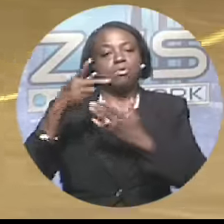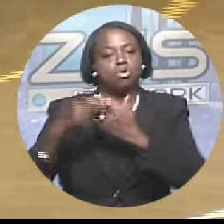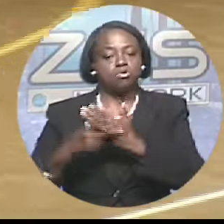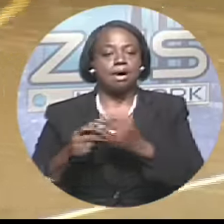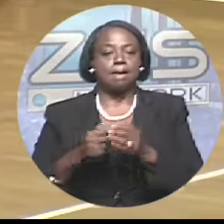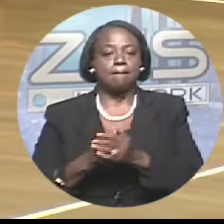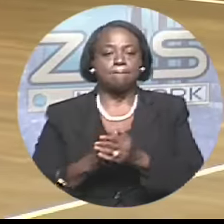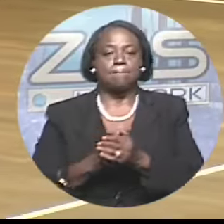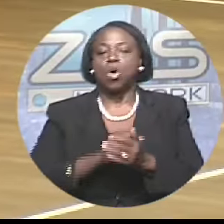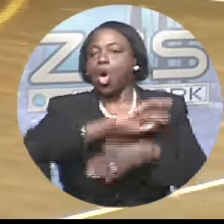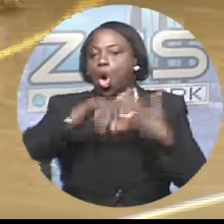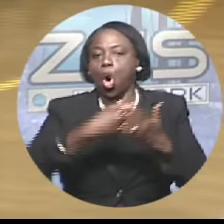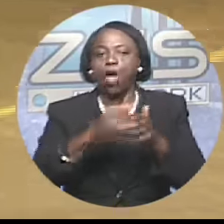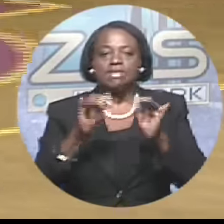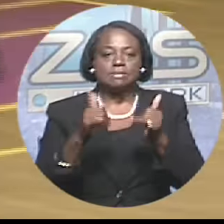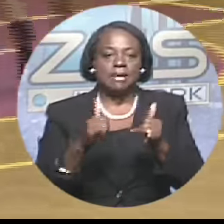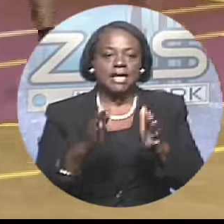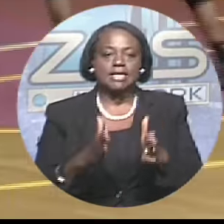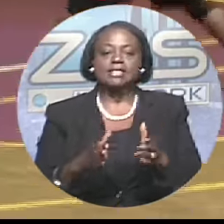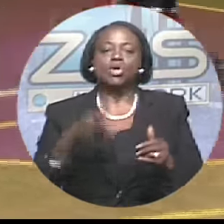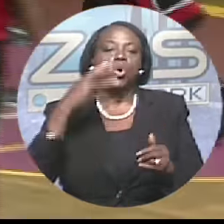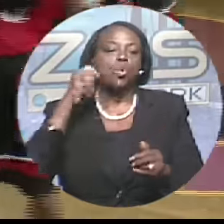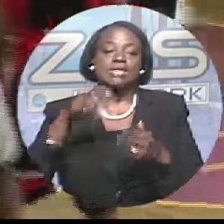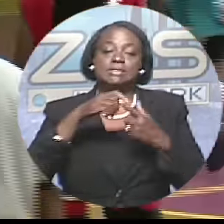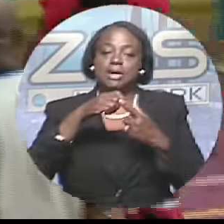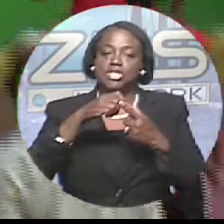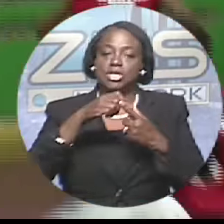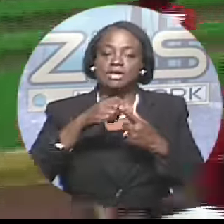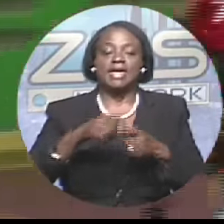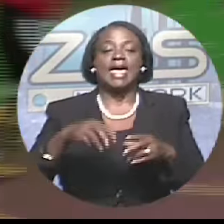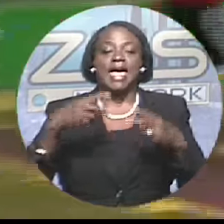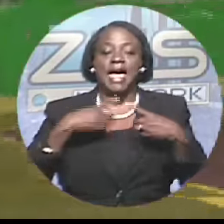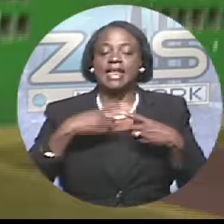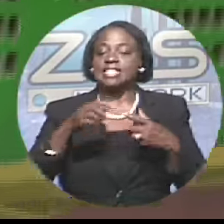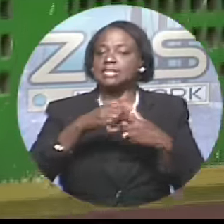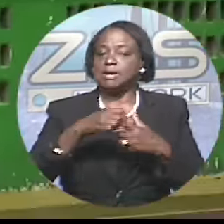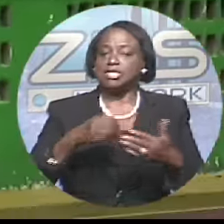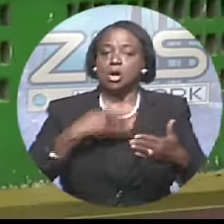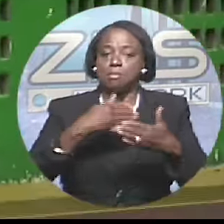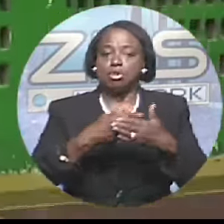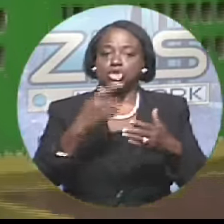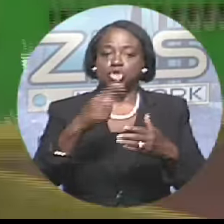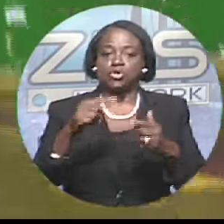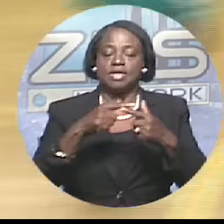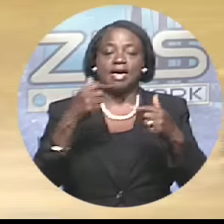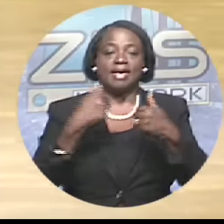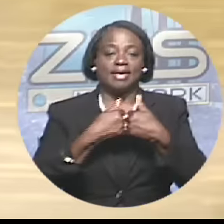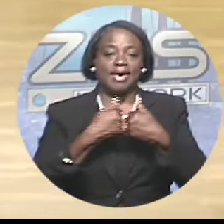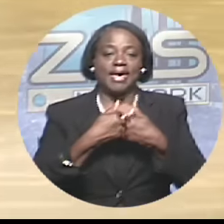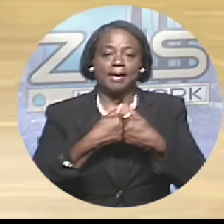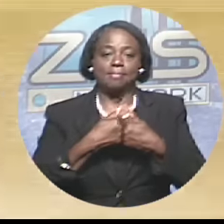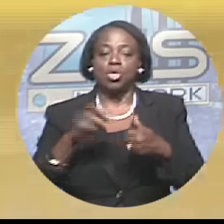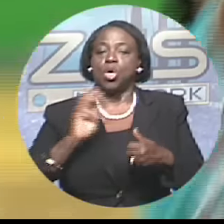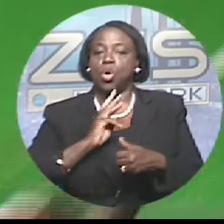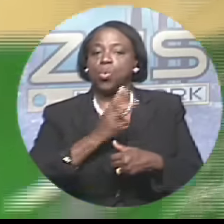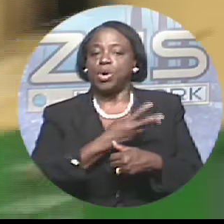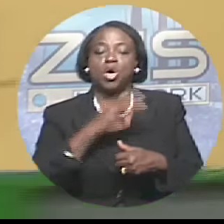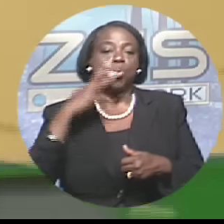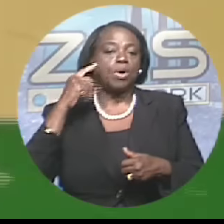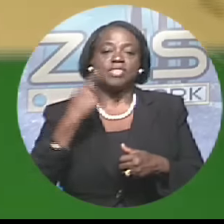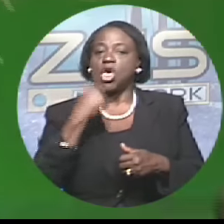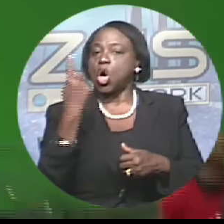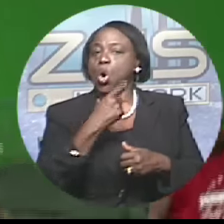players were special. They all had a unique approach to the game. We were fortunate. We were the only team to have a